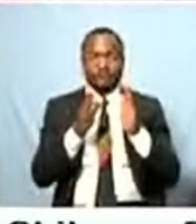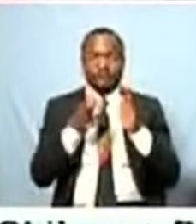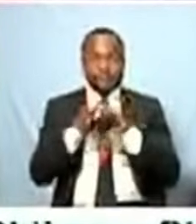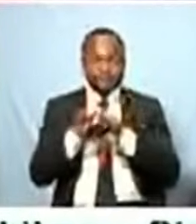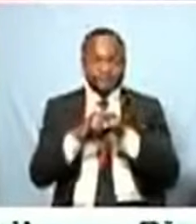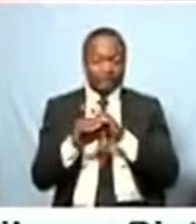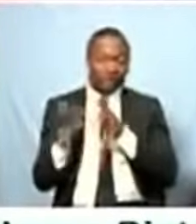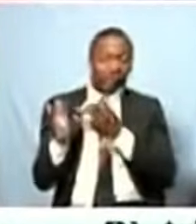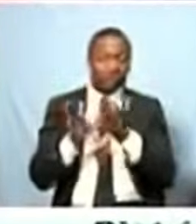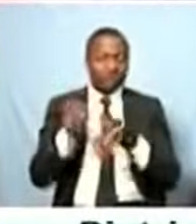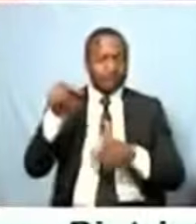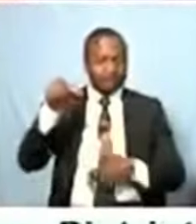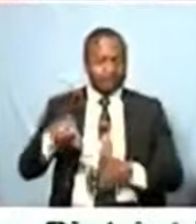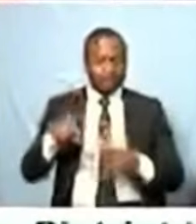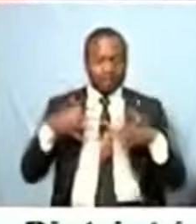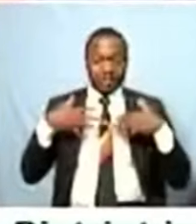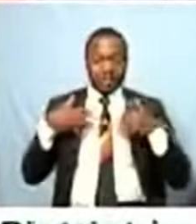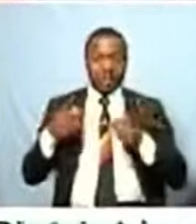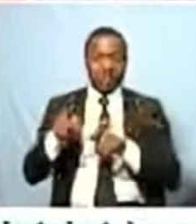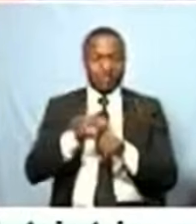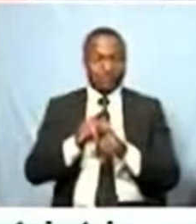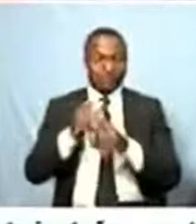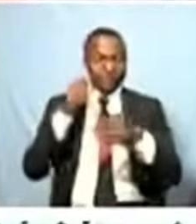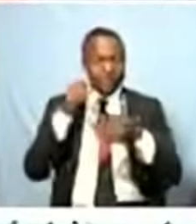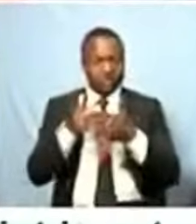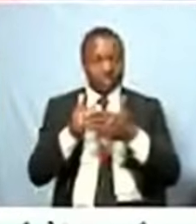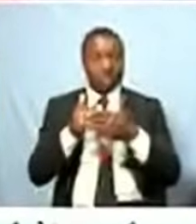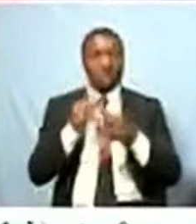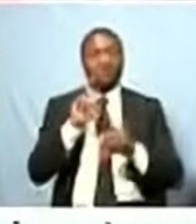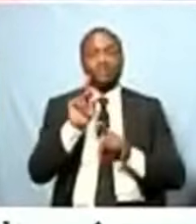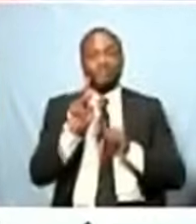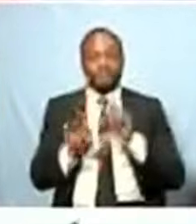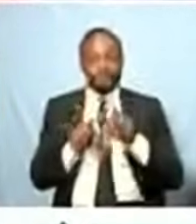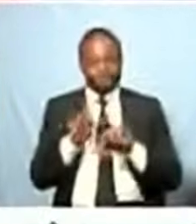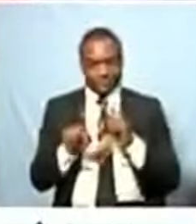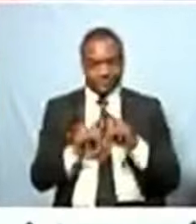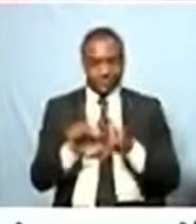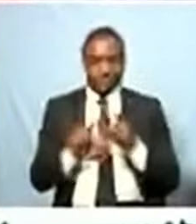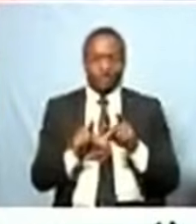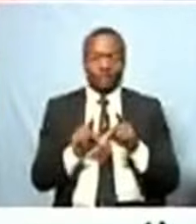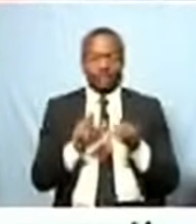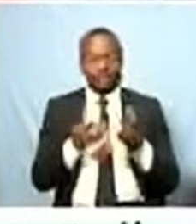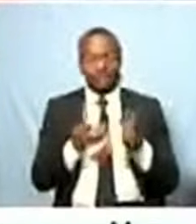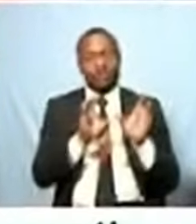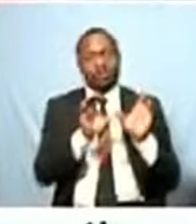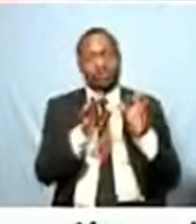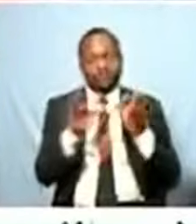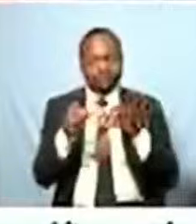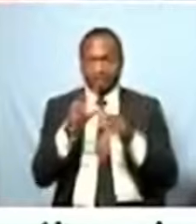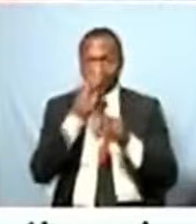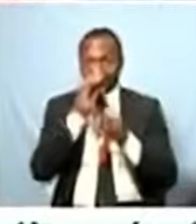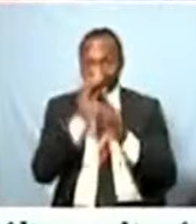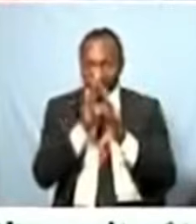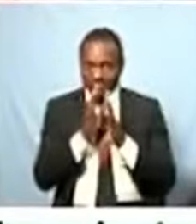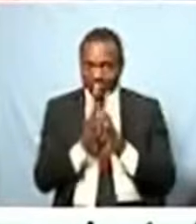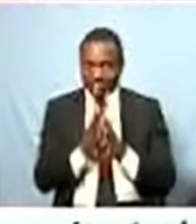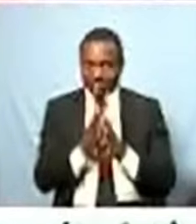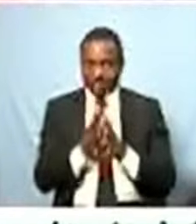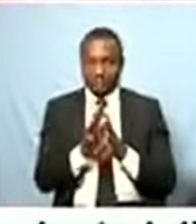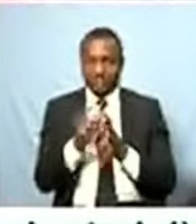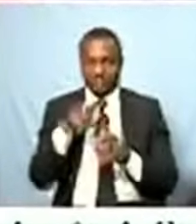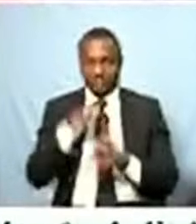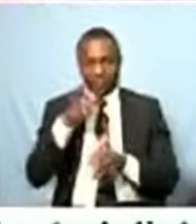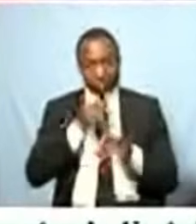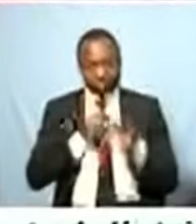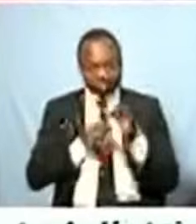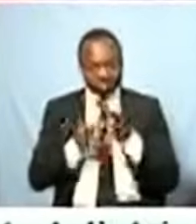bringing quality healthcare closer to underserved communities. Madam Speaker, having explained the